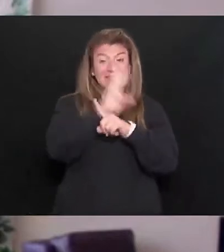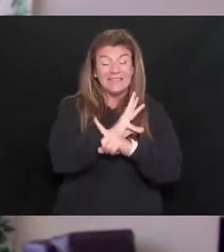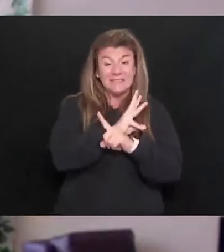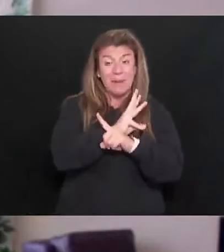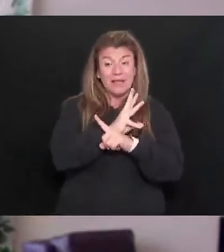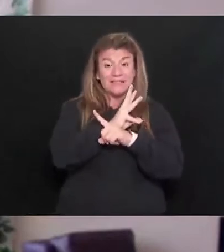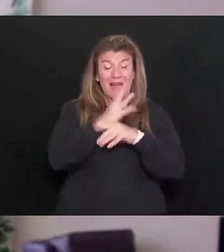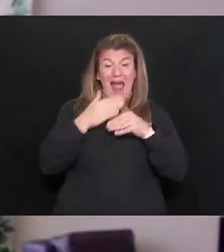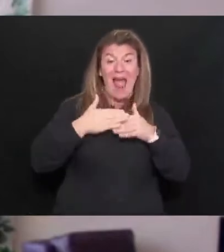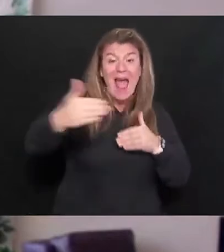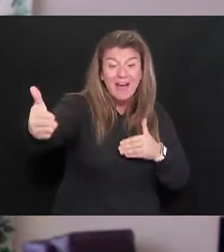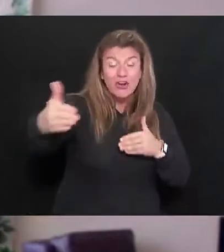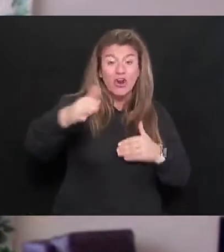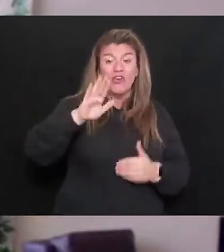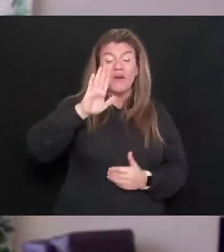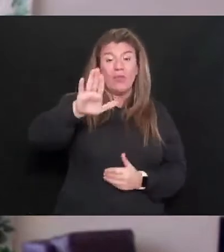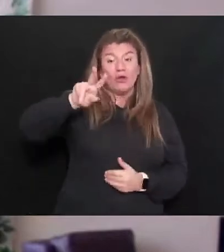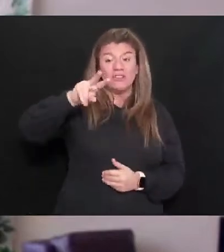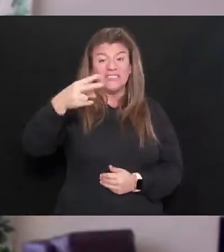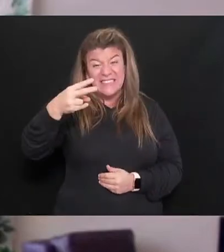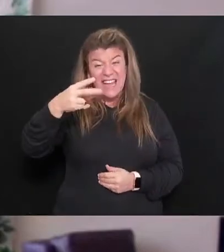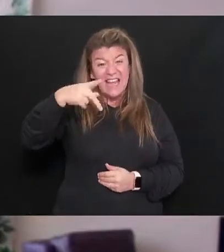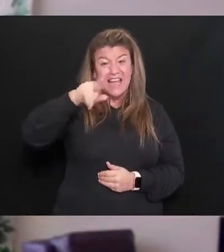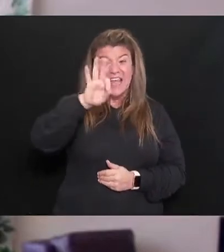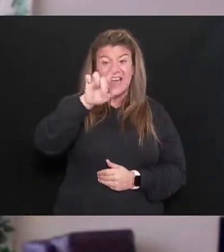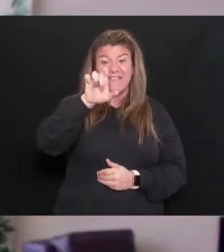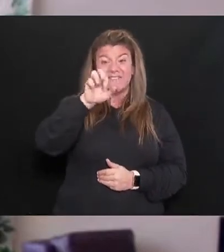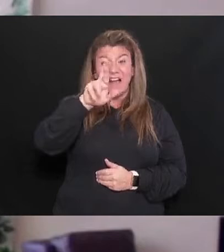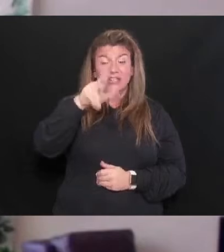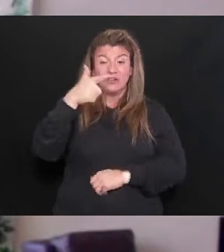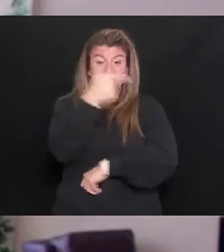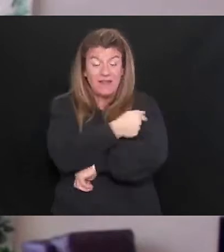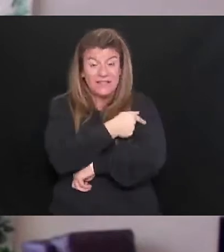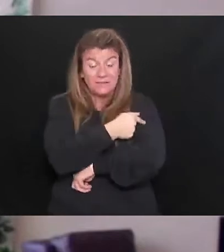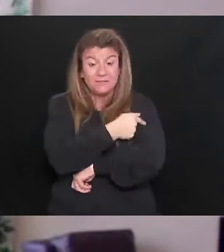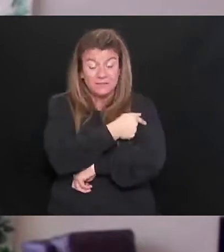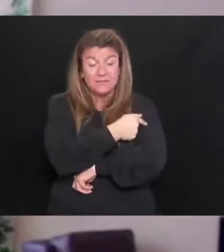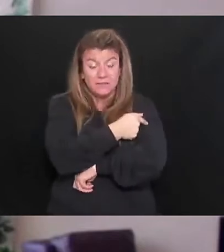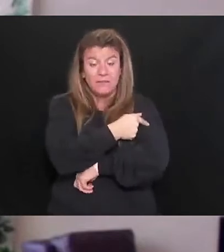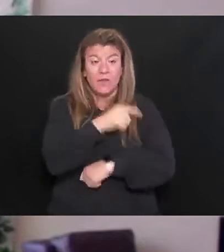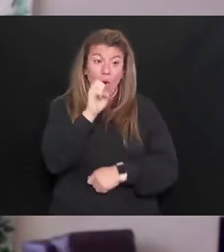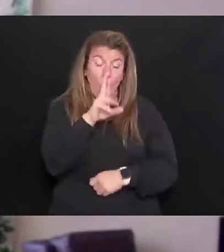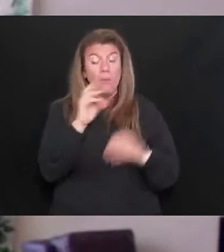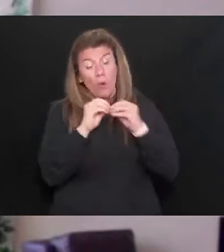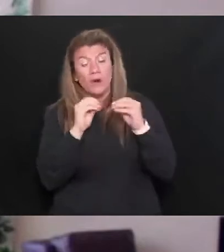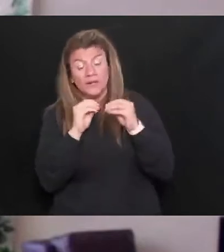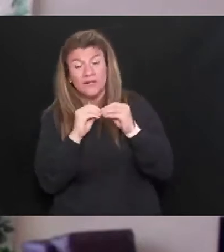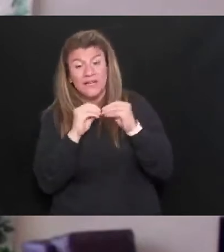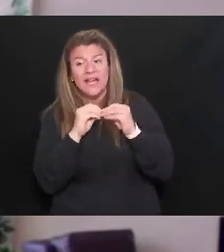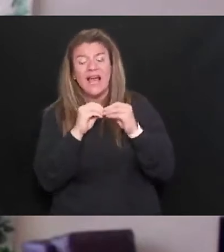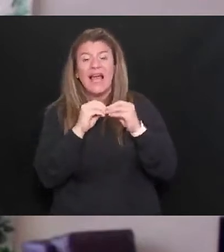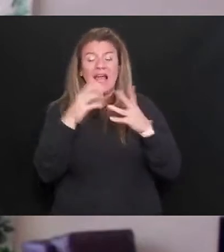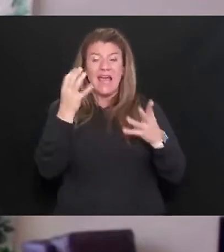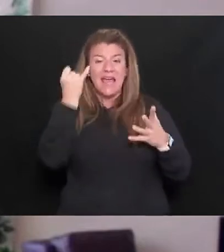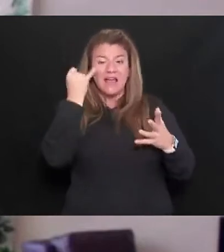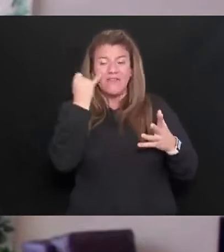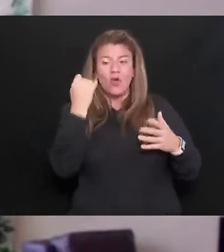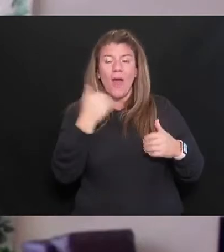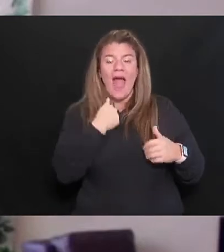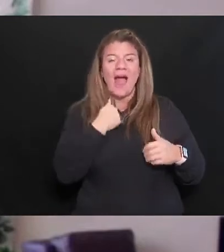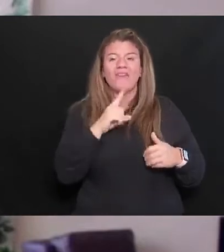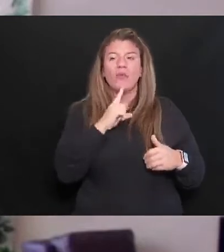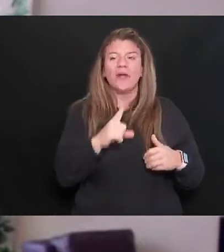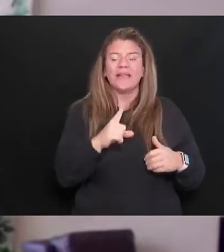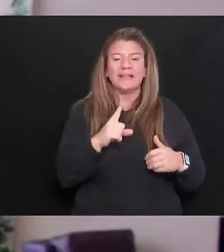out from their second Pfizer vaccine or more, who have